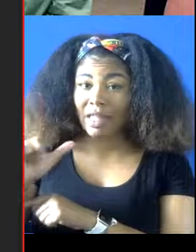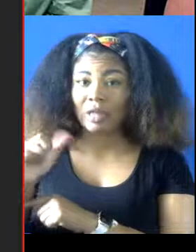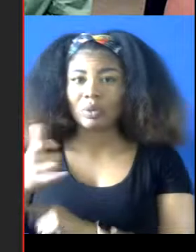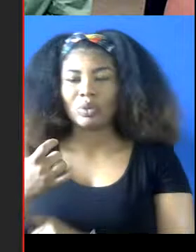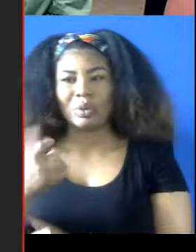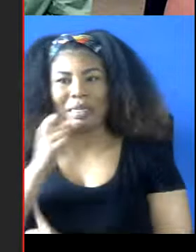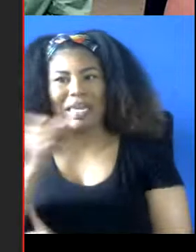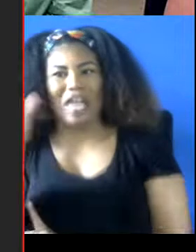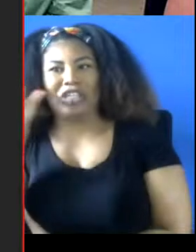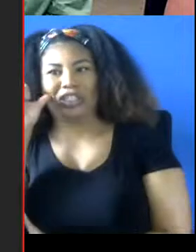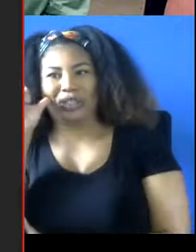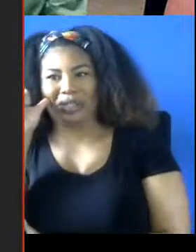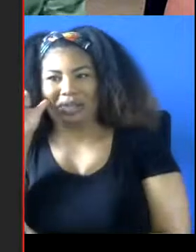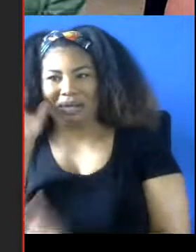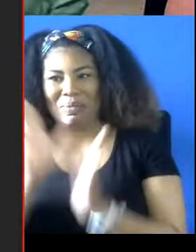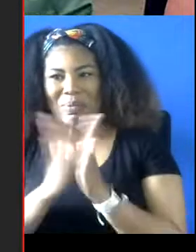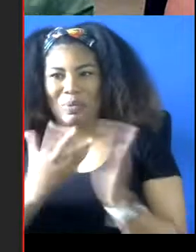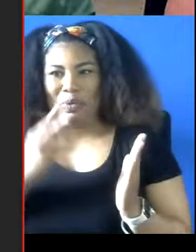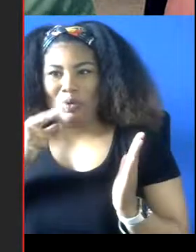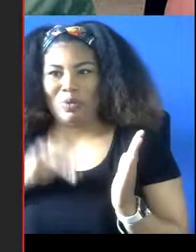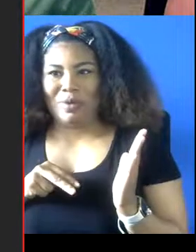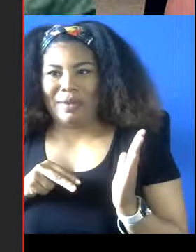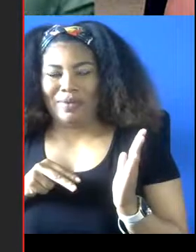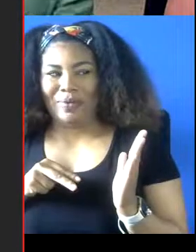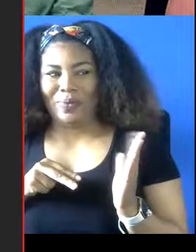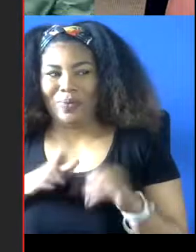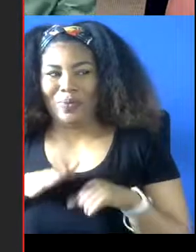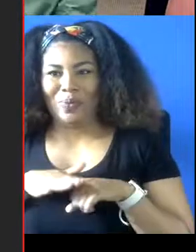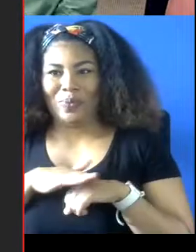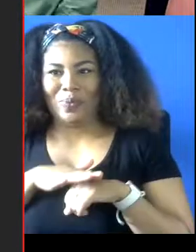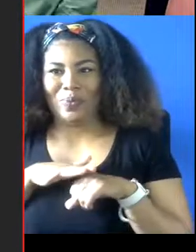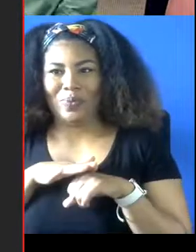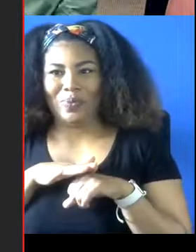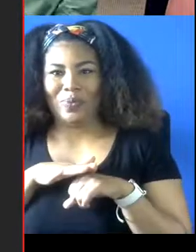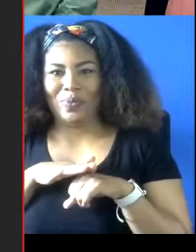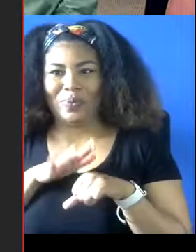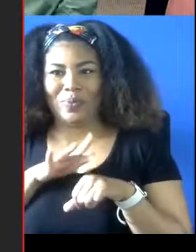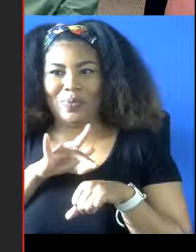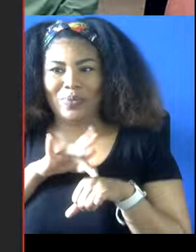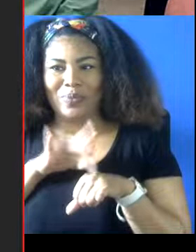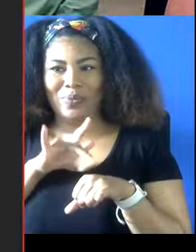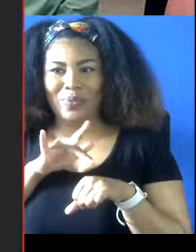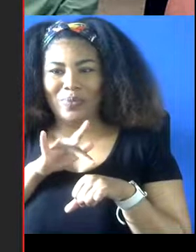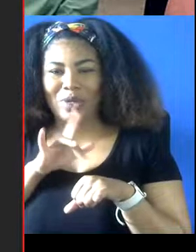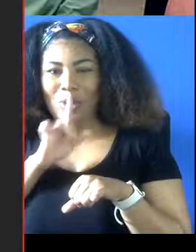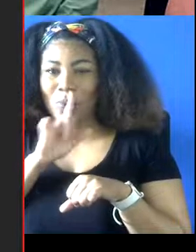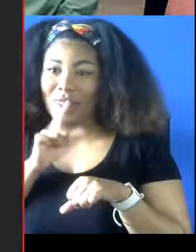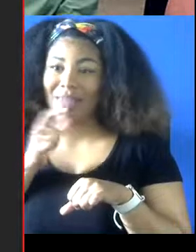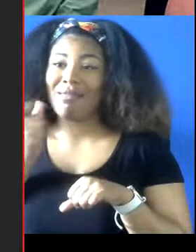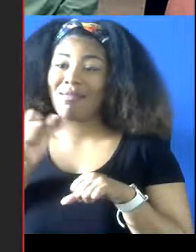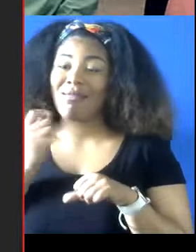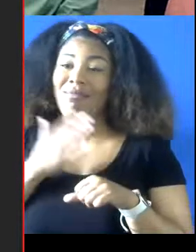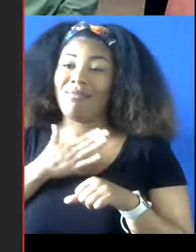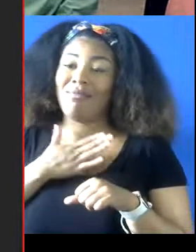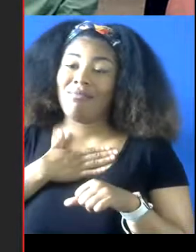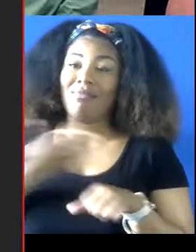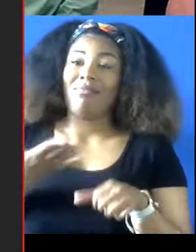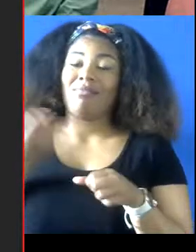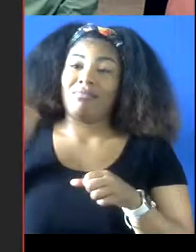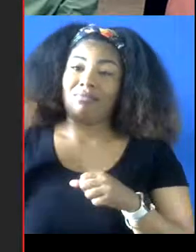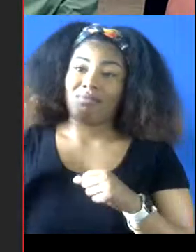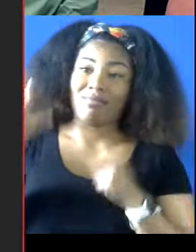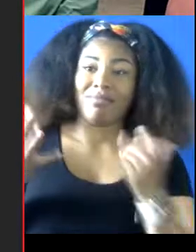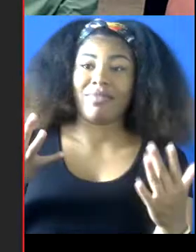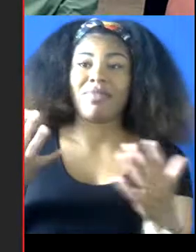it yesterday, so I don't have a lot that I can talk about quite yet. But I do like how it's